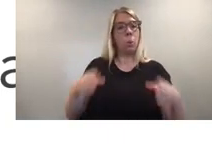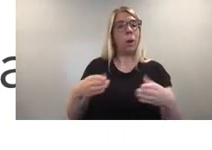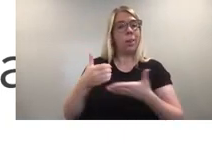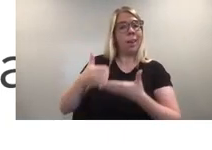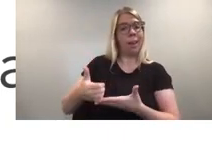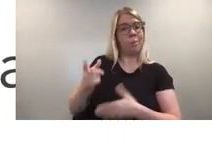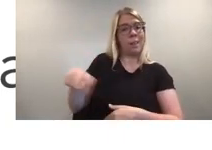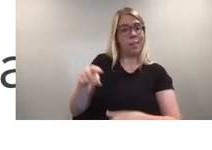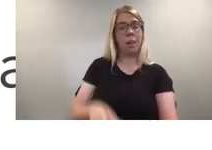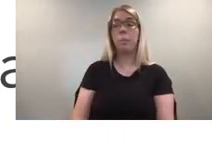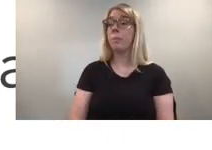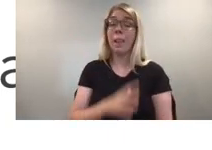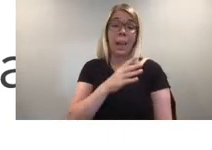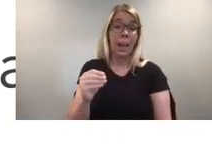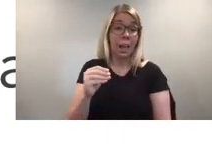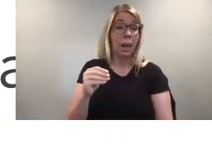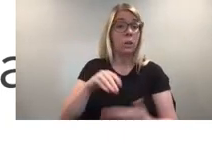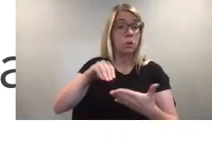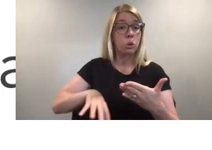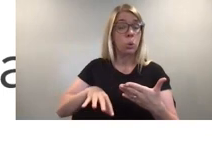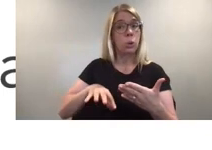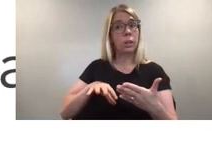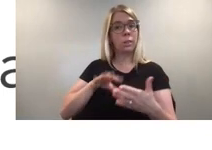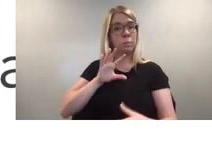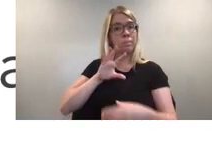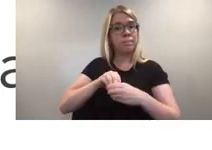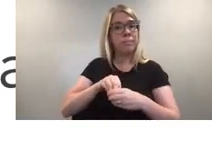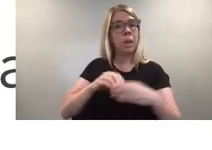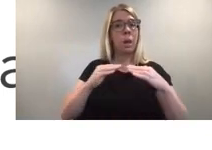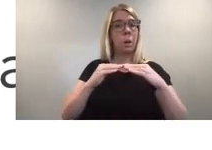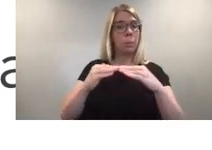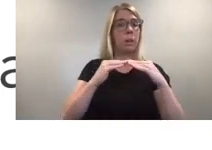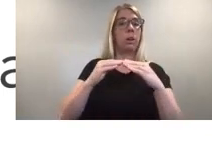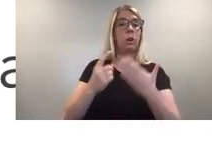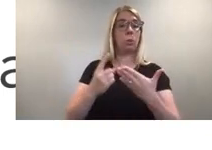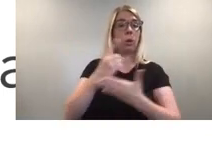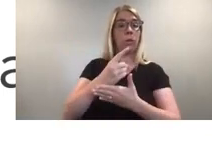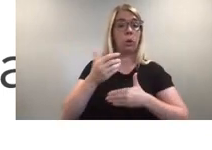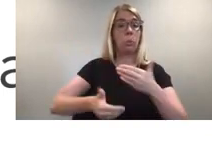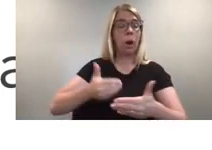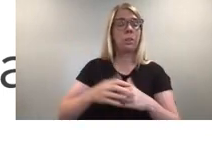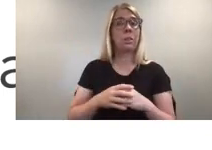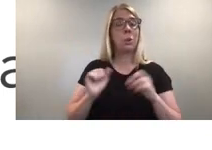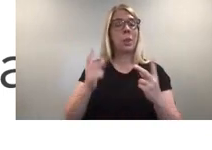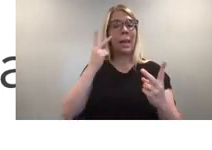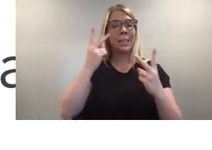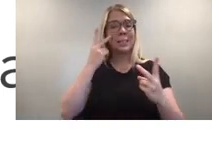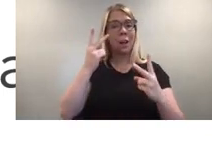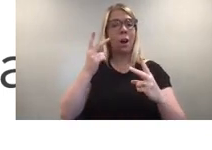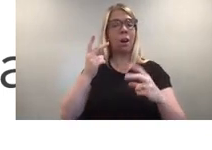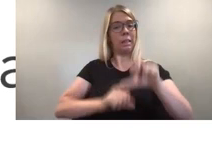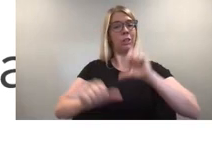additionally, students participated in a peer review process, which allowed them to explore other topics from the course and see each other as